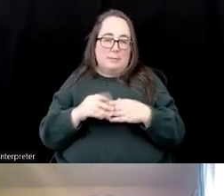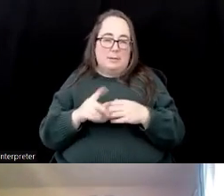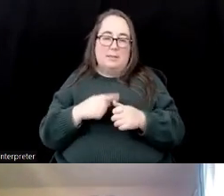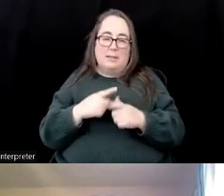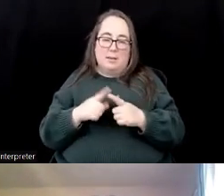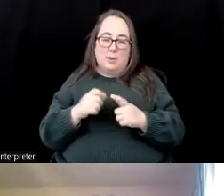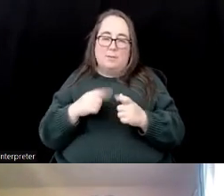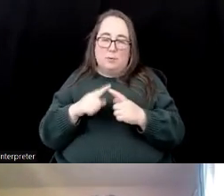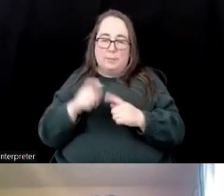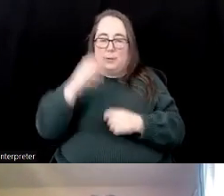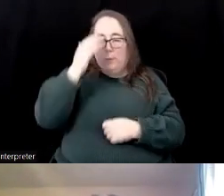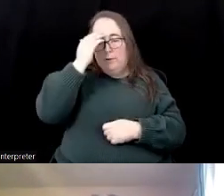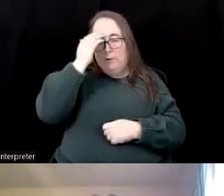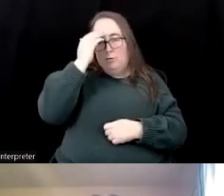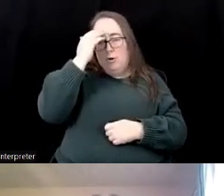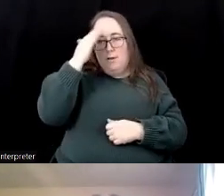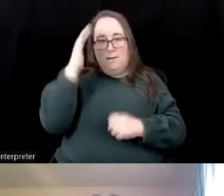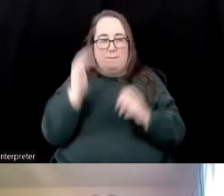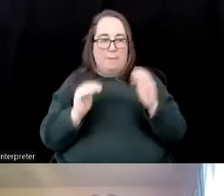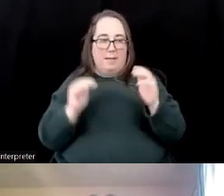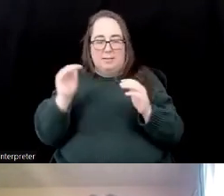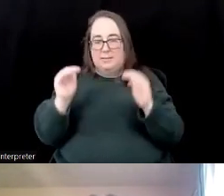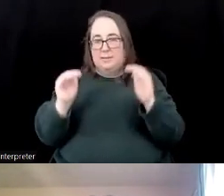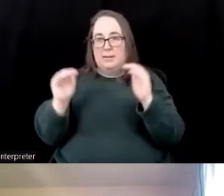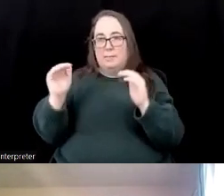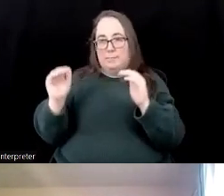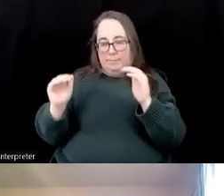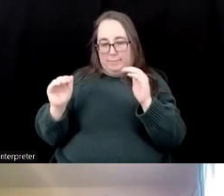have to be mindful of balancing,